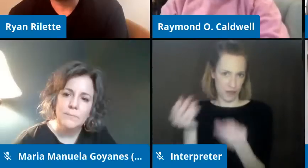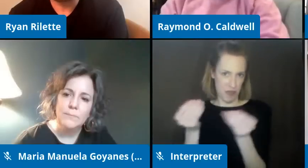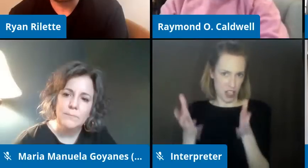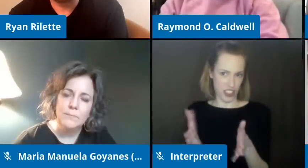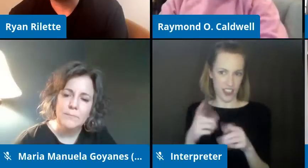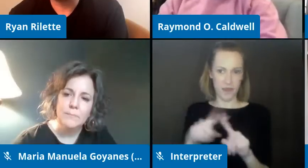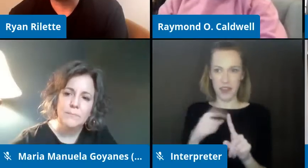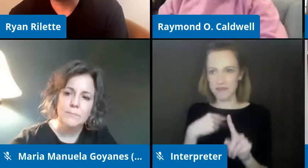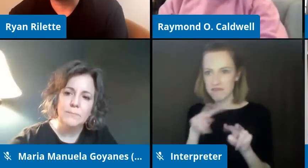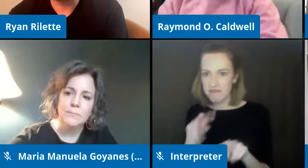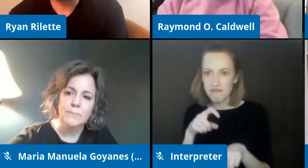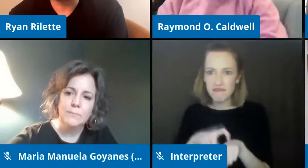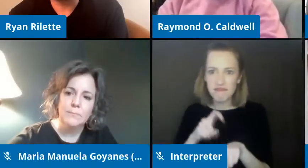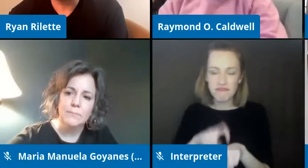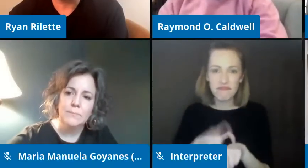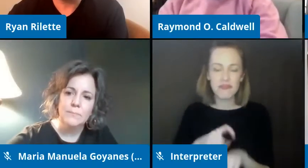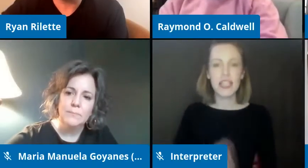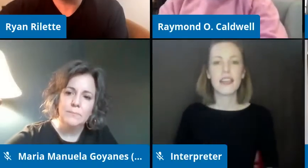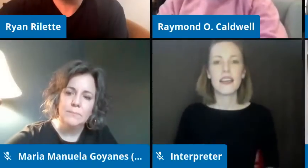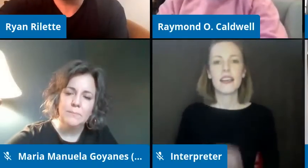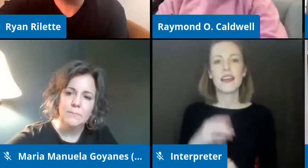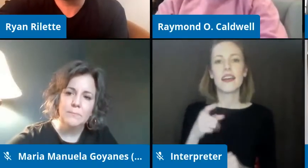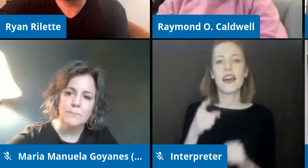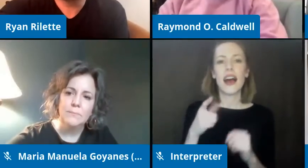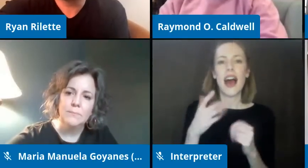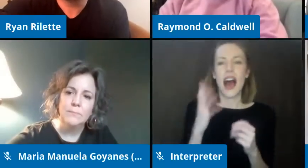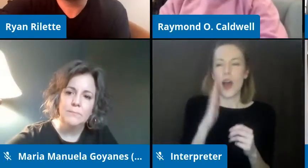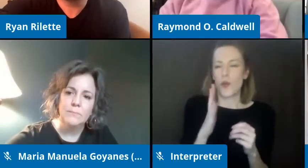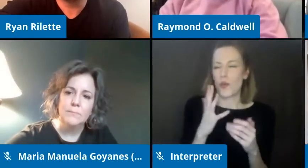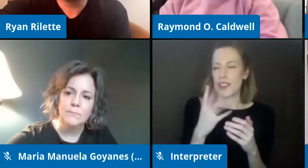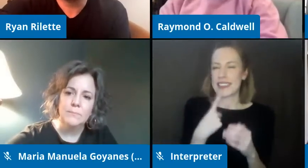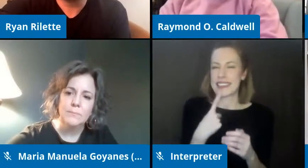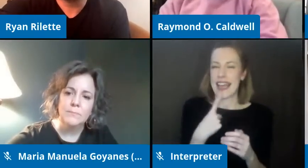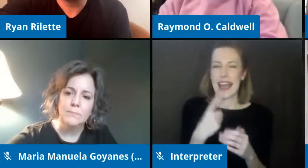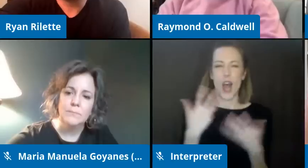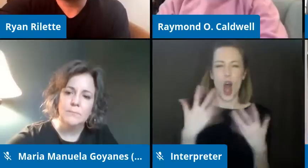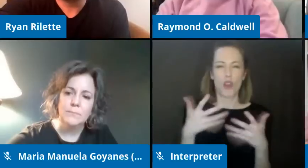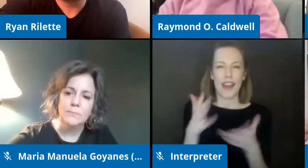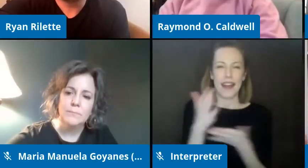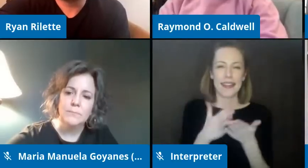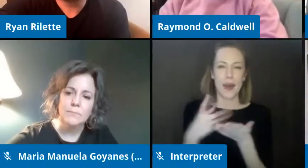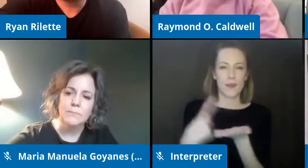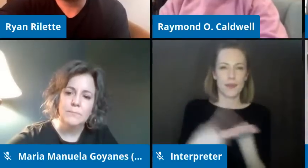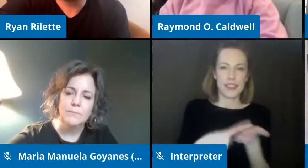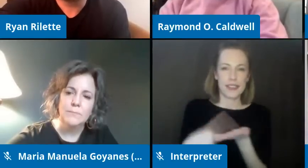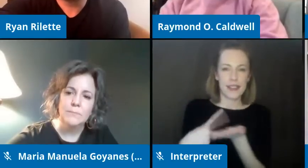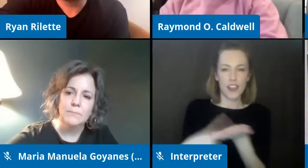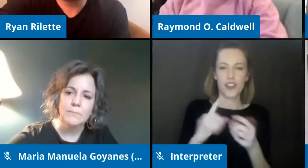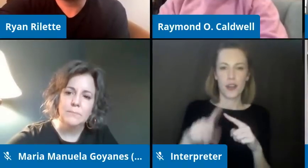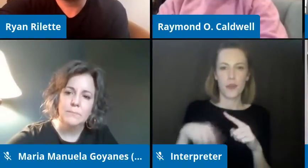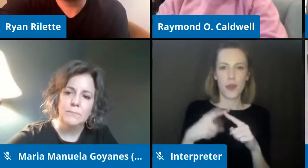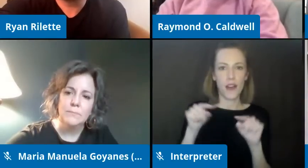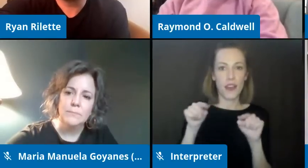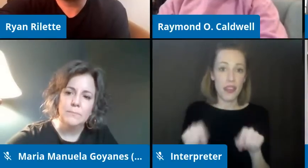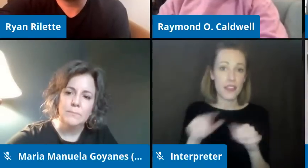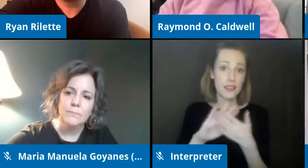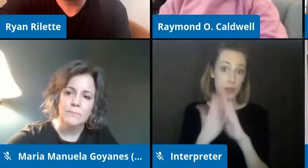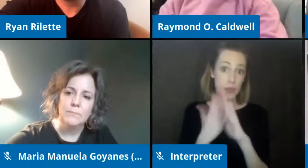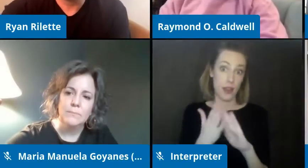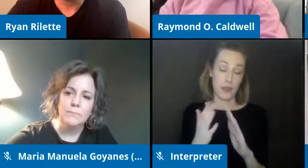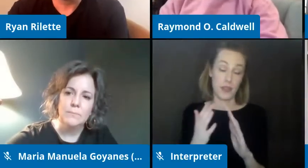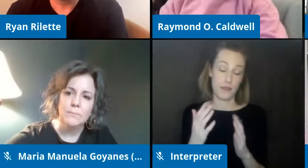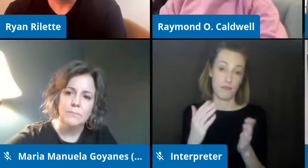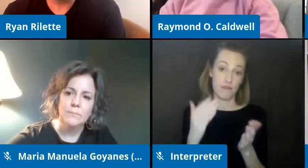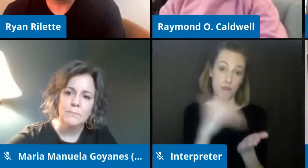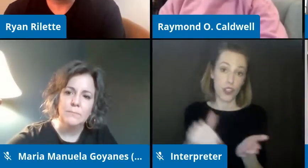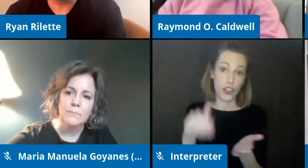want to say, there has already been some talk before this started about this being a recurring series, perhaps with other guests. They don't have to